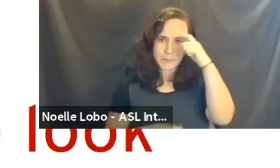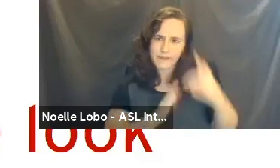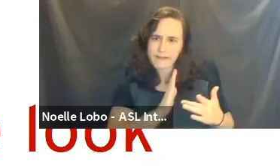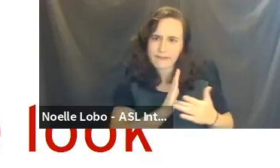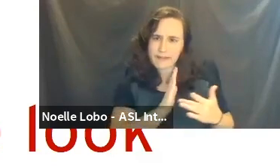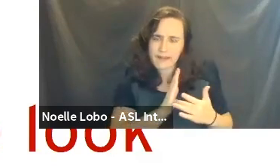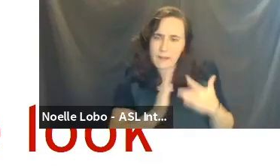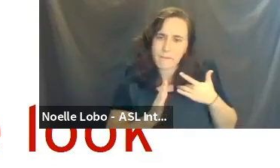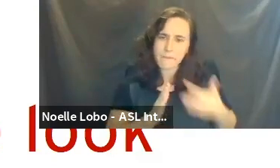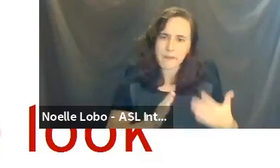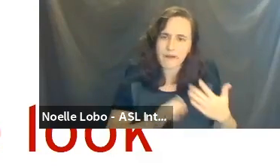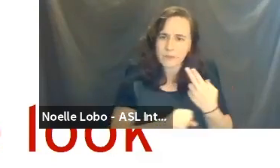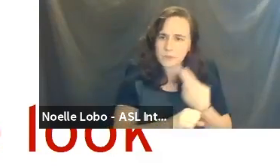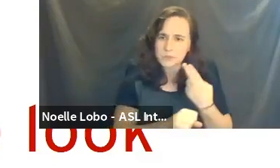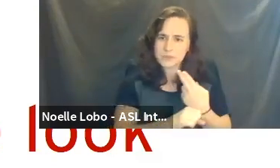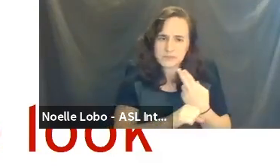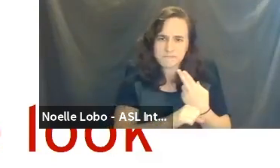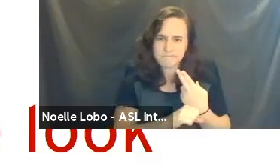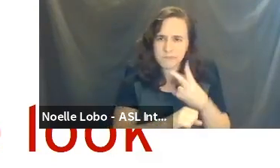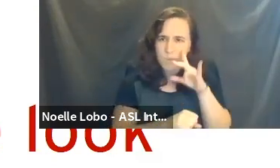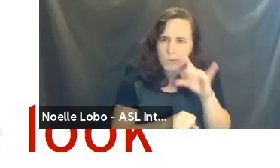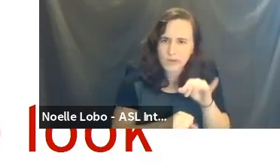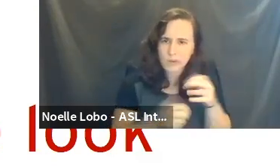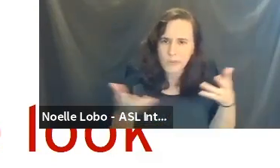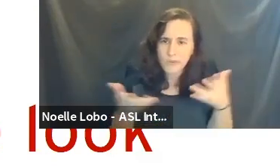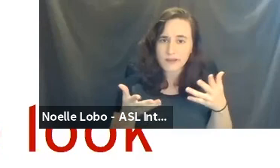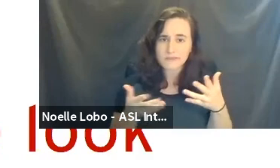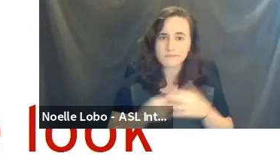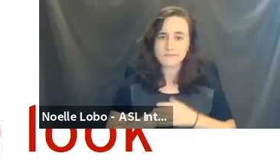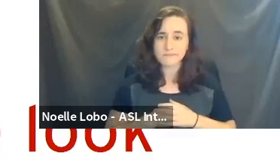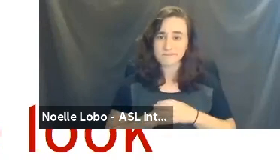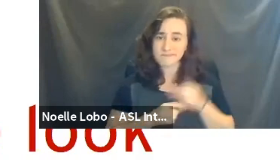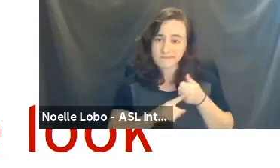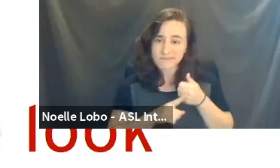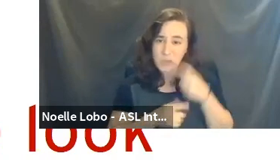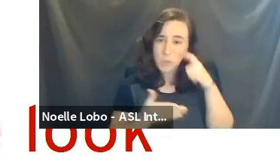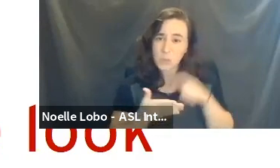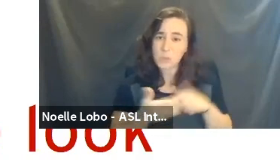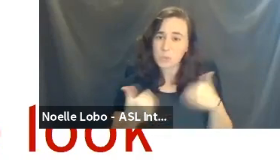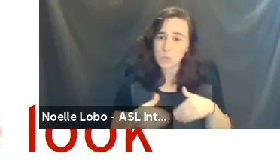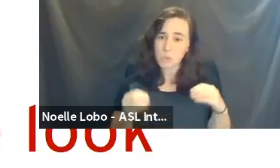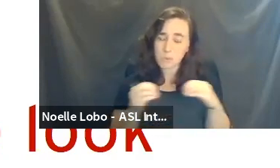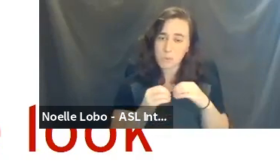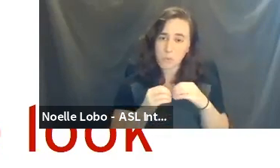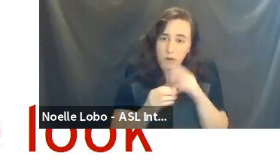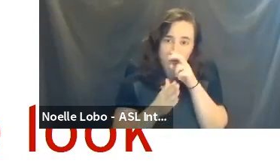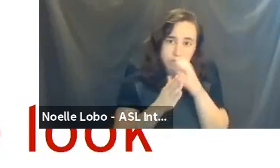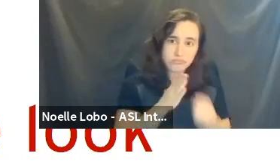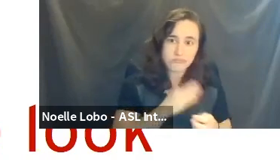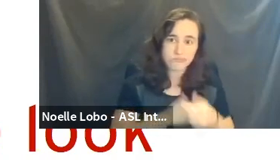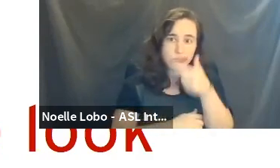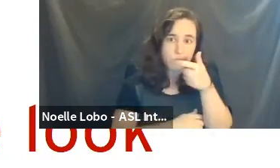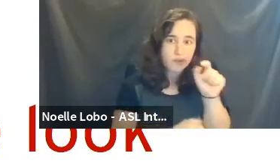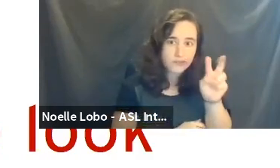and your kids? There was a lot more screen time, less screen time and more time outside. There was a